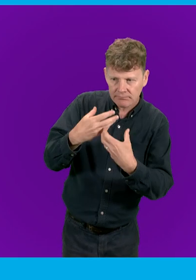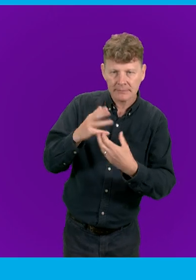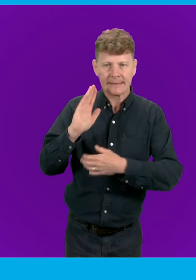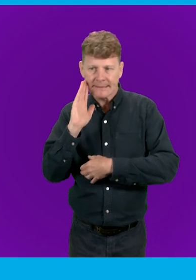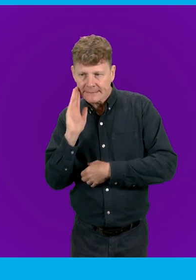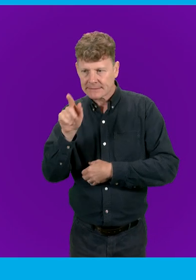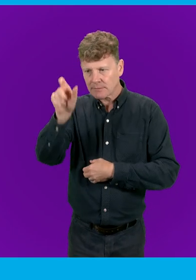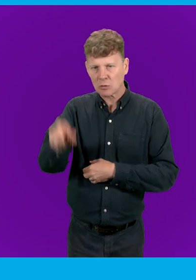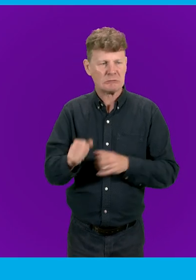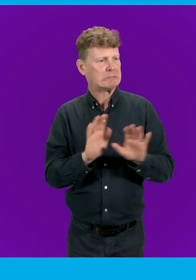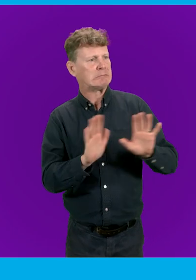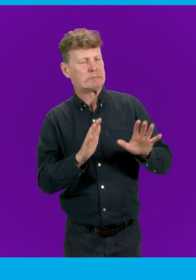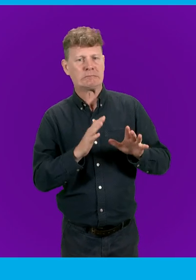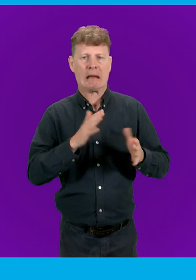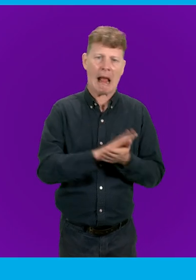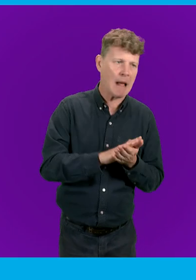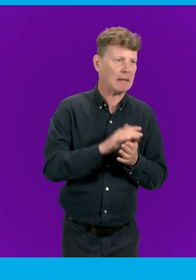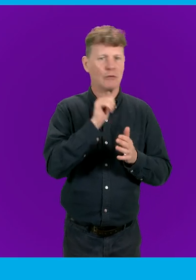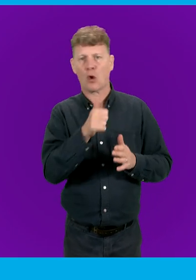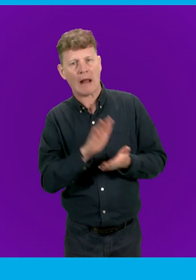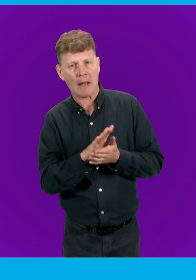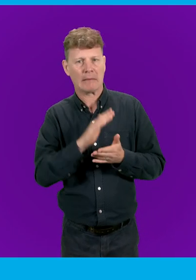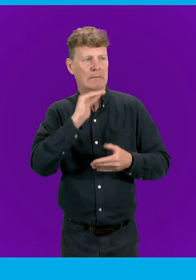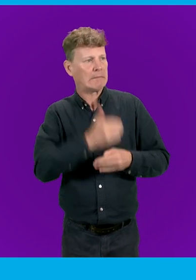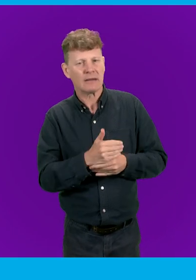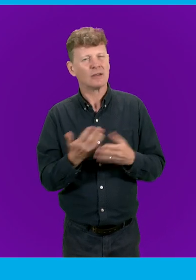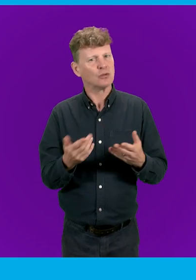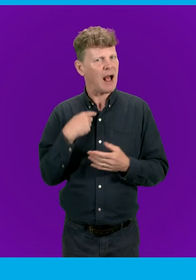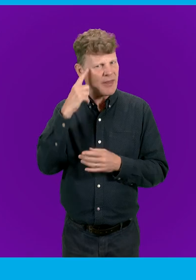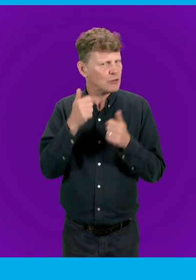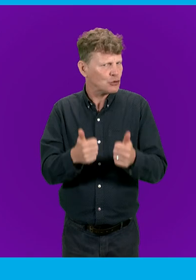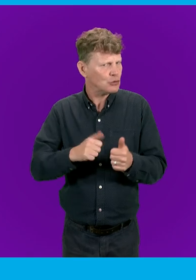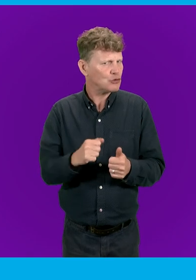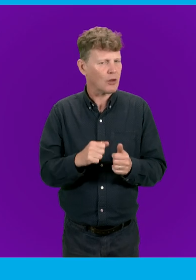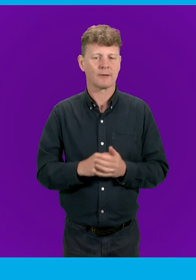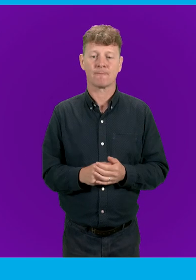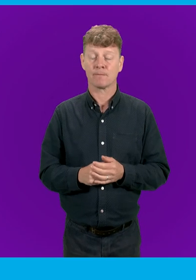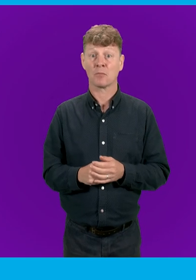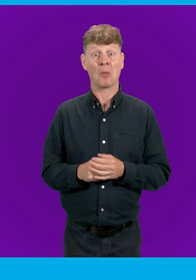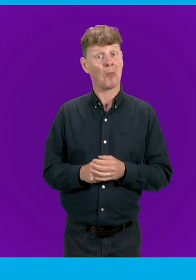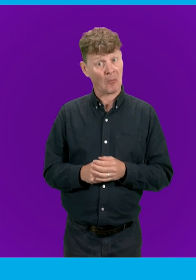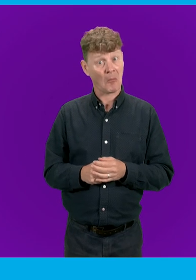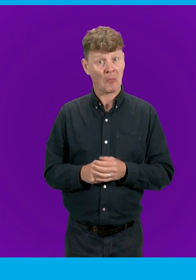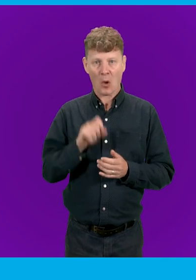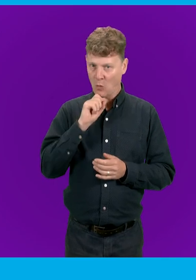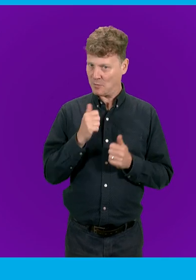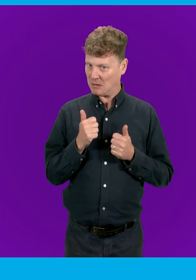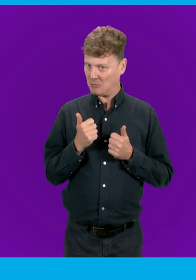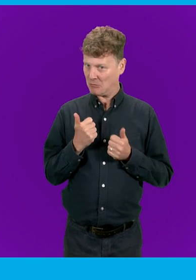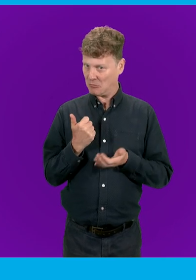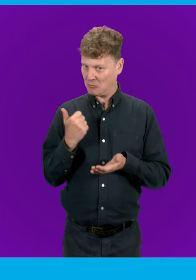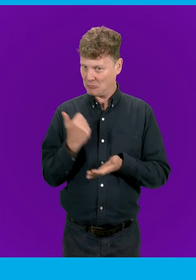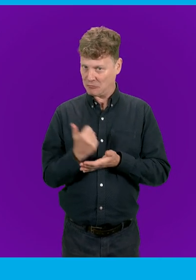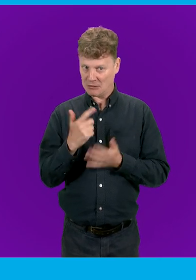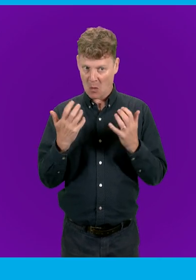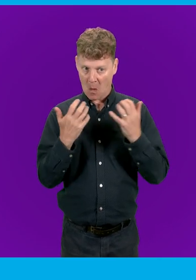for those cues about whether somebody's happy or unhappy. So yeah, I think it's good. Brilliant. I think it'd be really great to hear the audience's views on this as